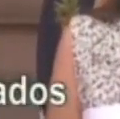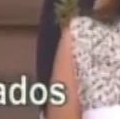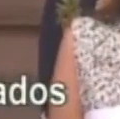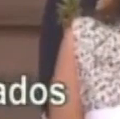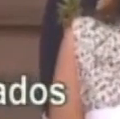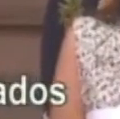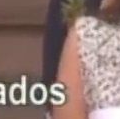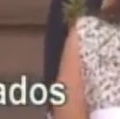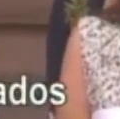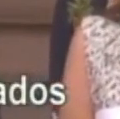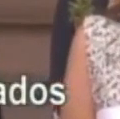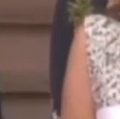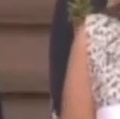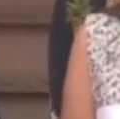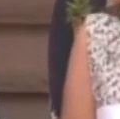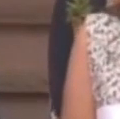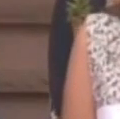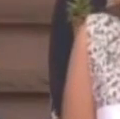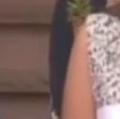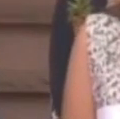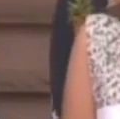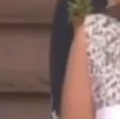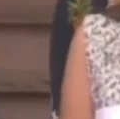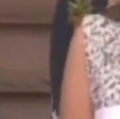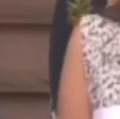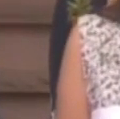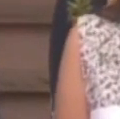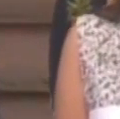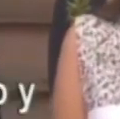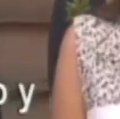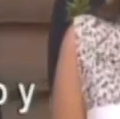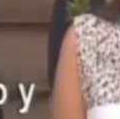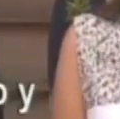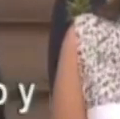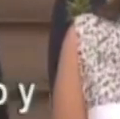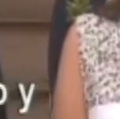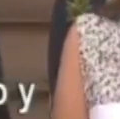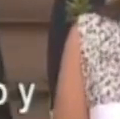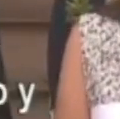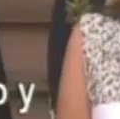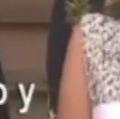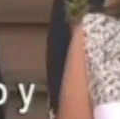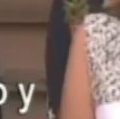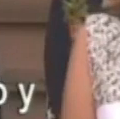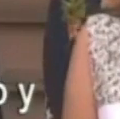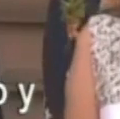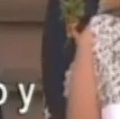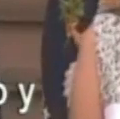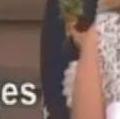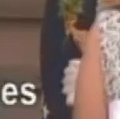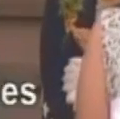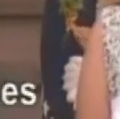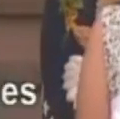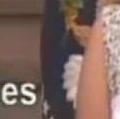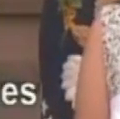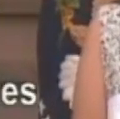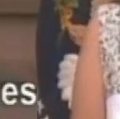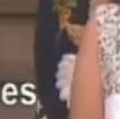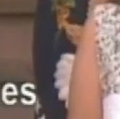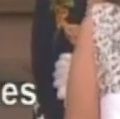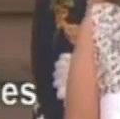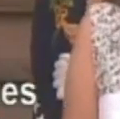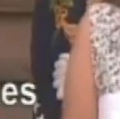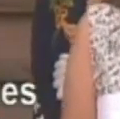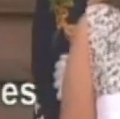are very, very far away. Venezuela is not very far away. And the people are suffering. And they're dying. We have many